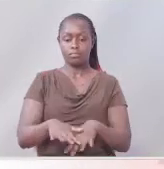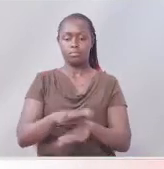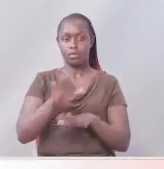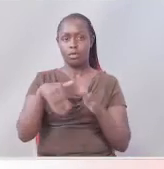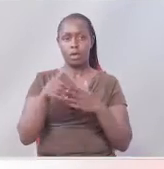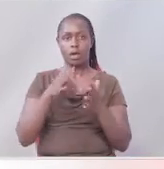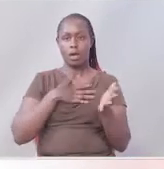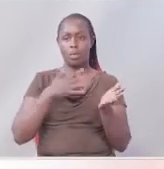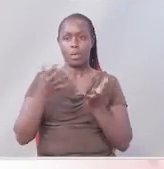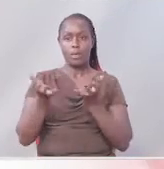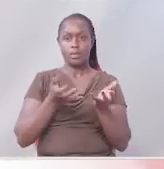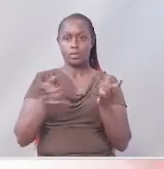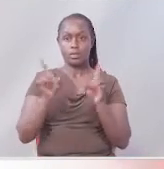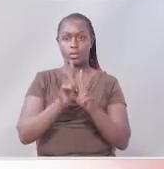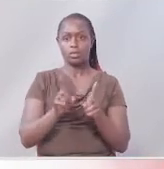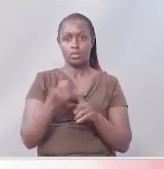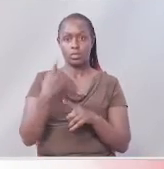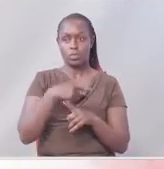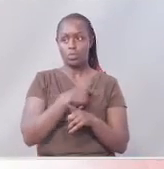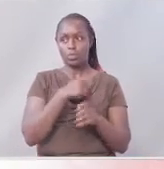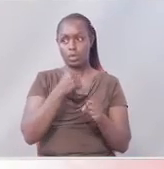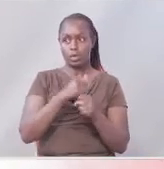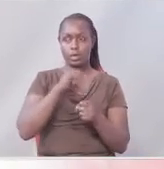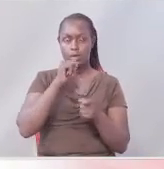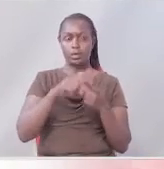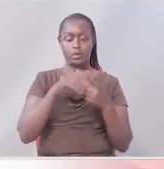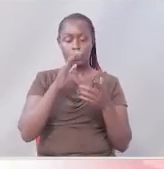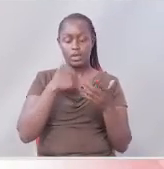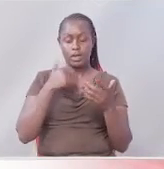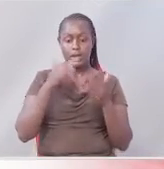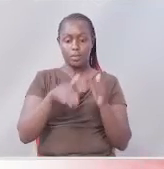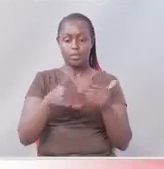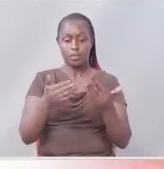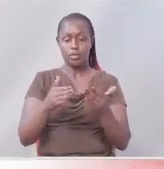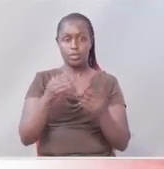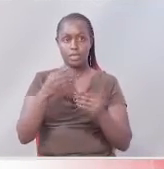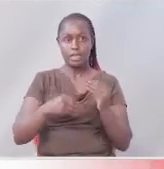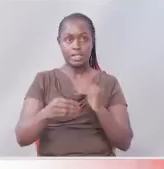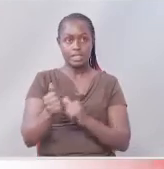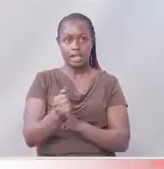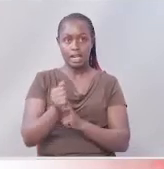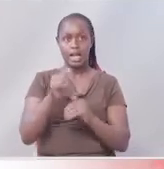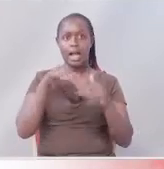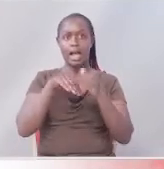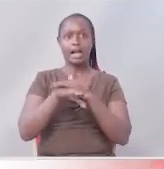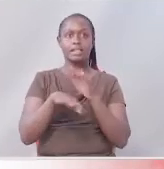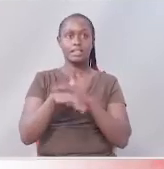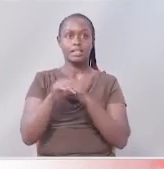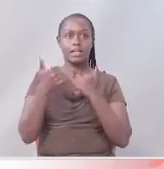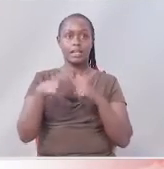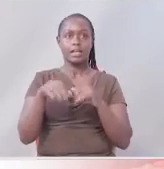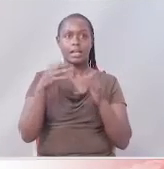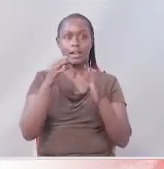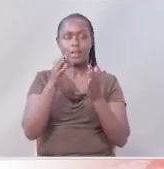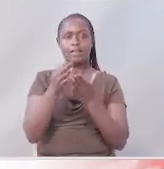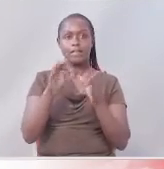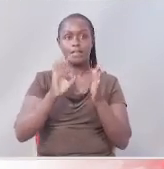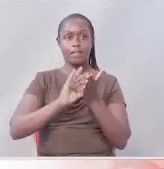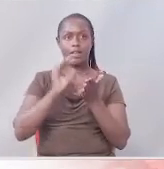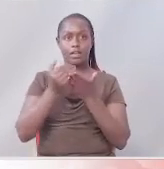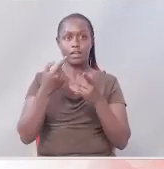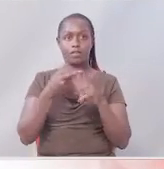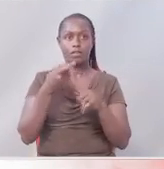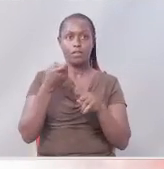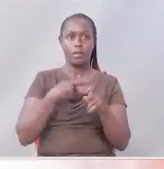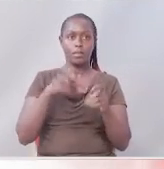operations, since we could not neither produce, sell, nor access any financing from any of the banks